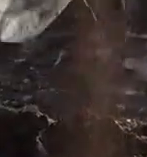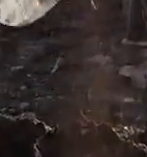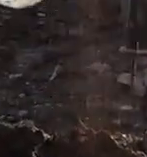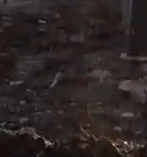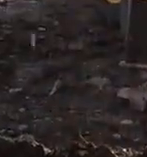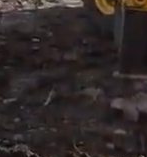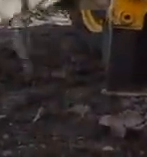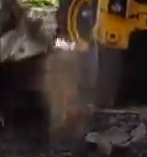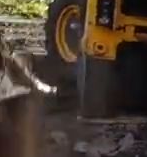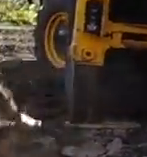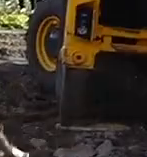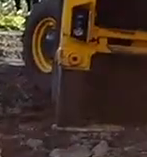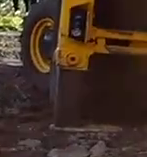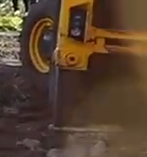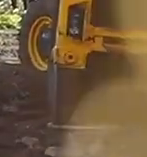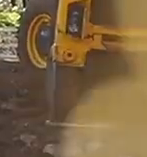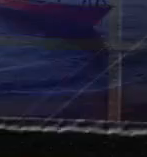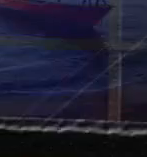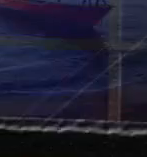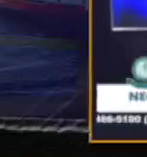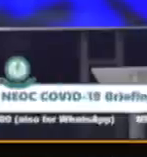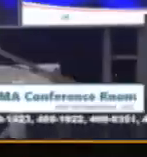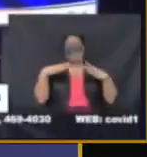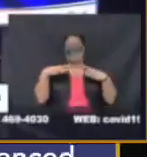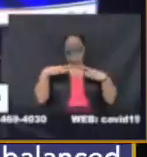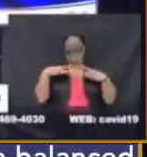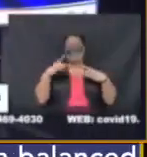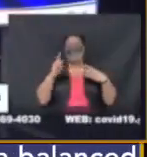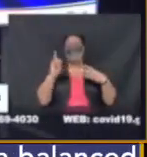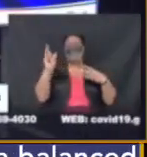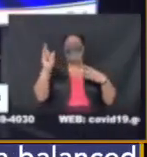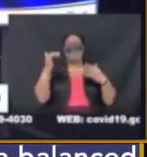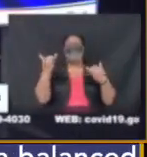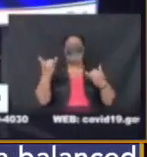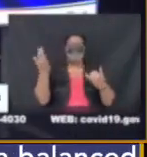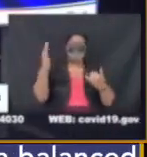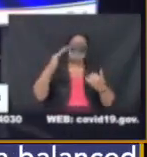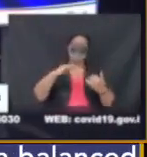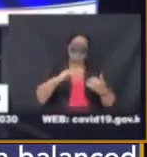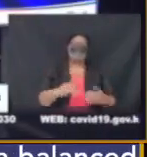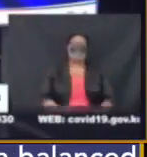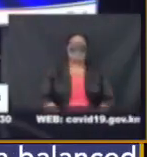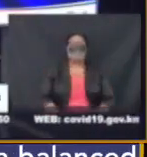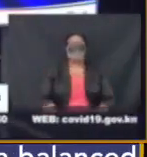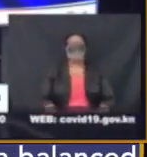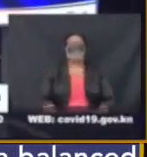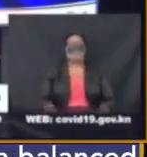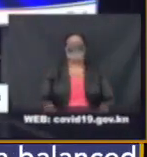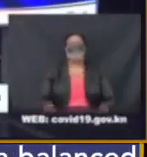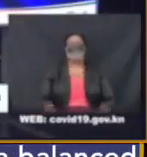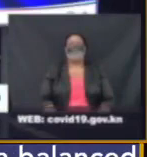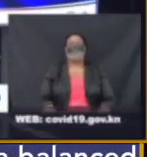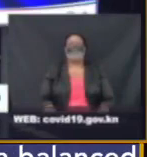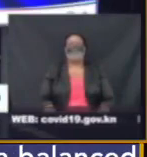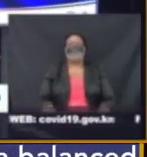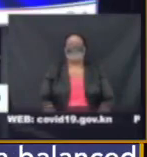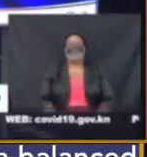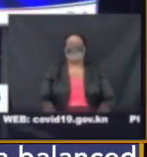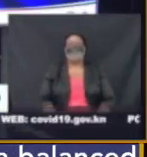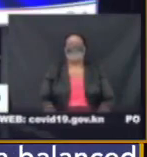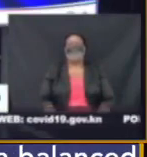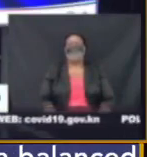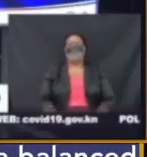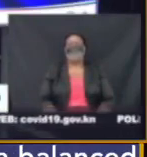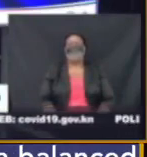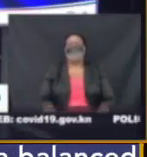and other invited guests. St. Kitts and Nevis has taken a balanced approach to reviving its